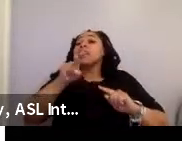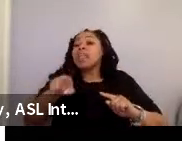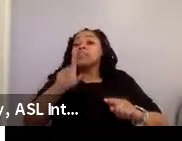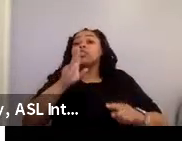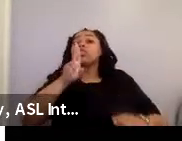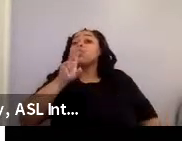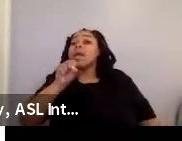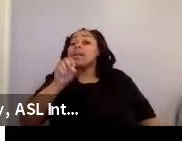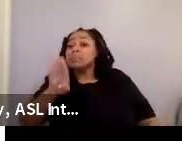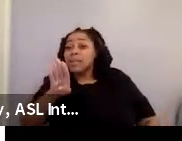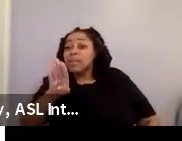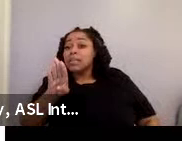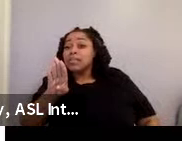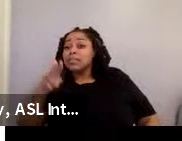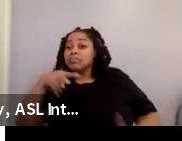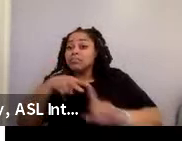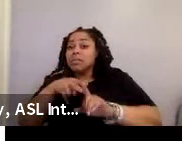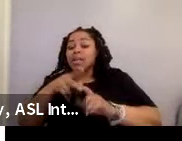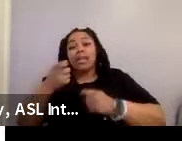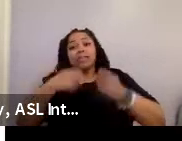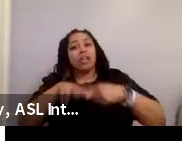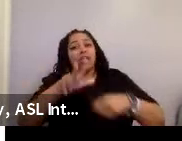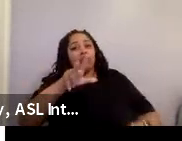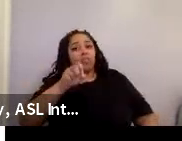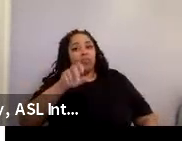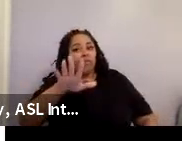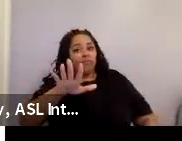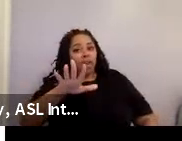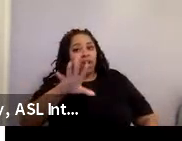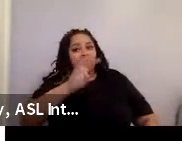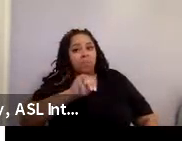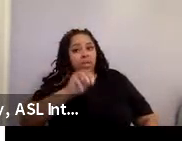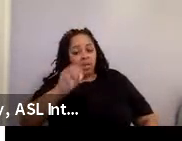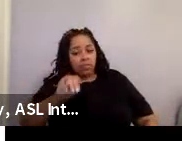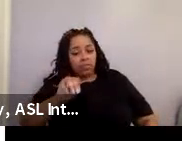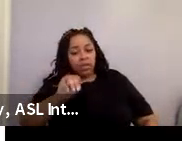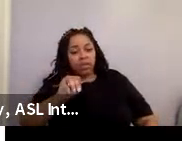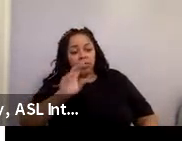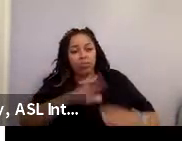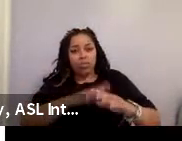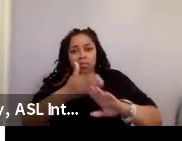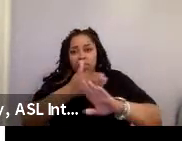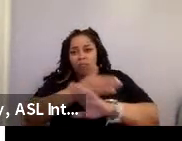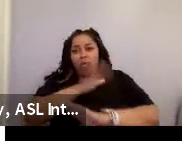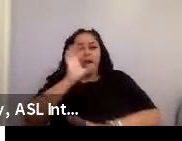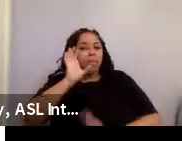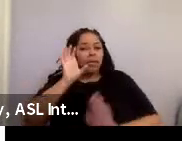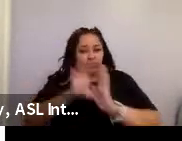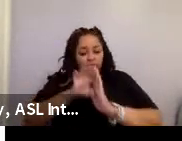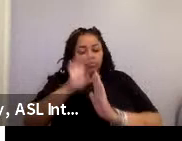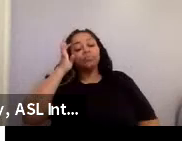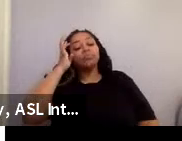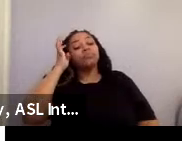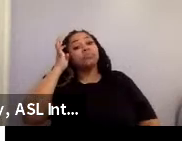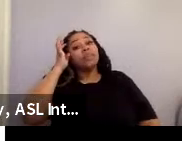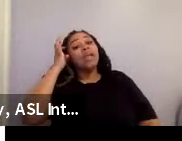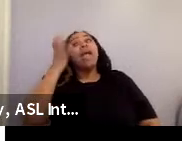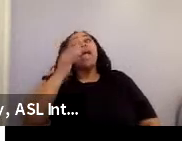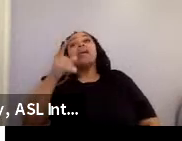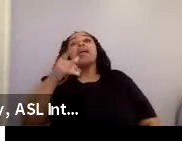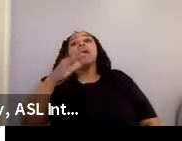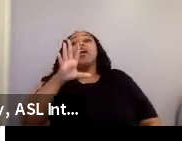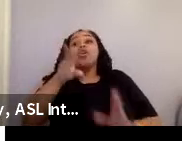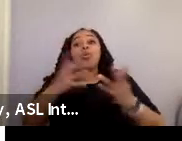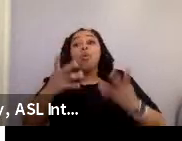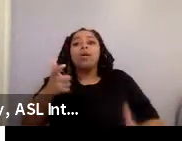USB headset instead of the 3.5 millimeter on the earlier example. And this headset includes a